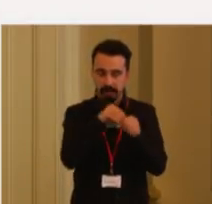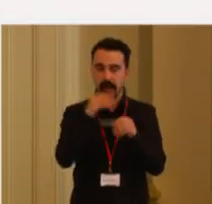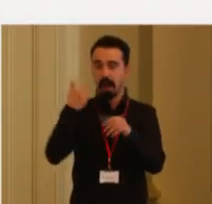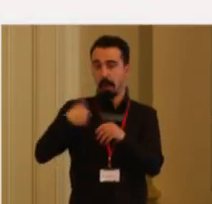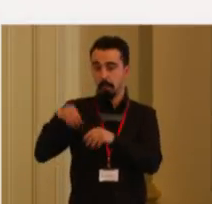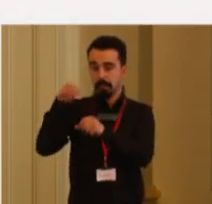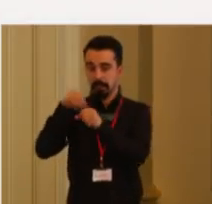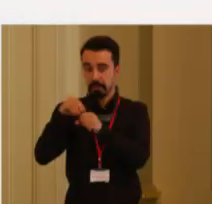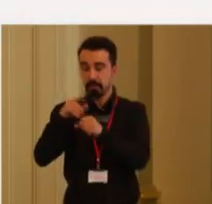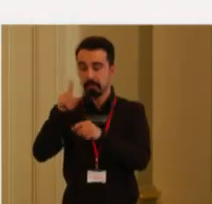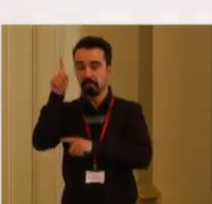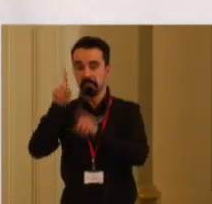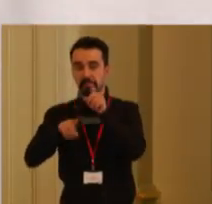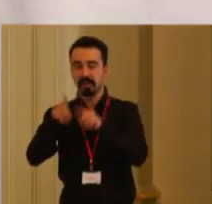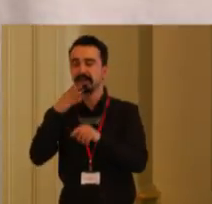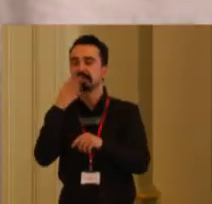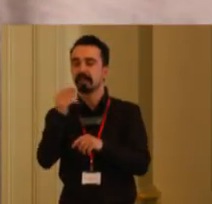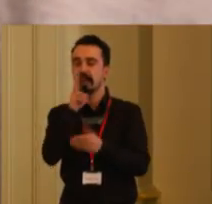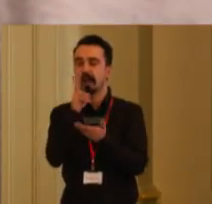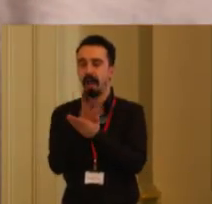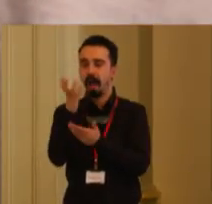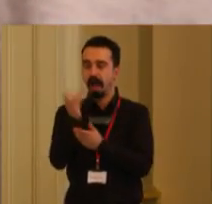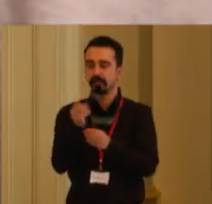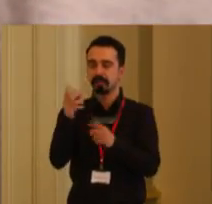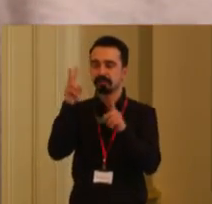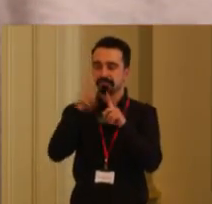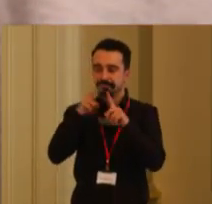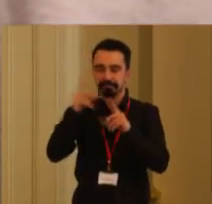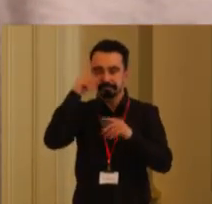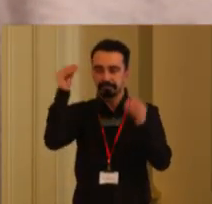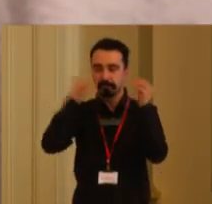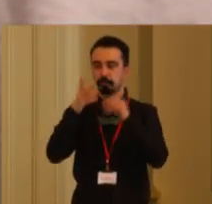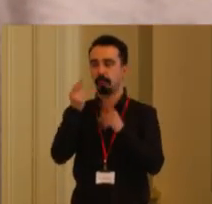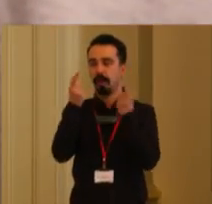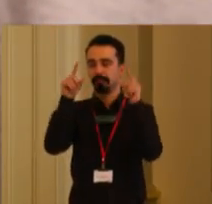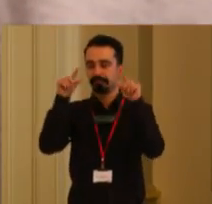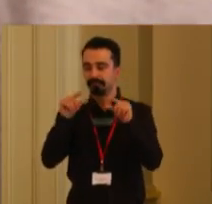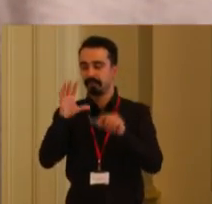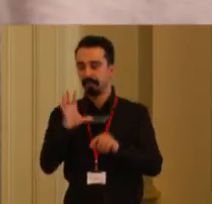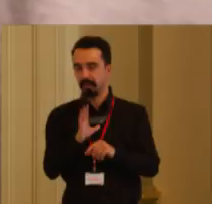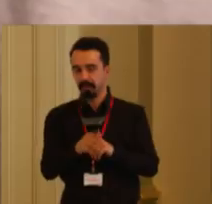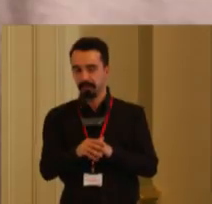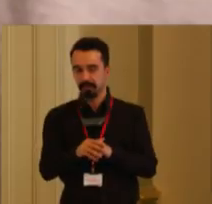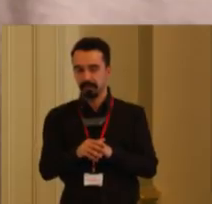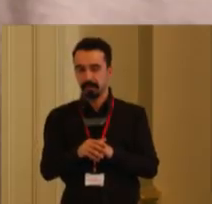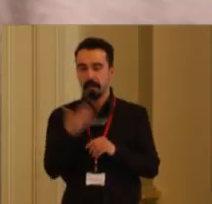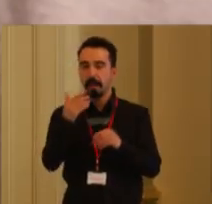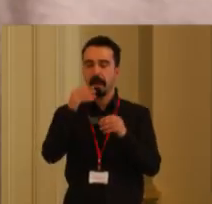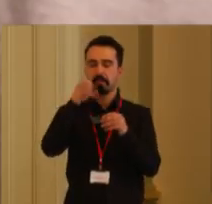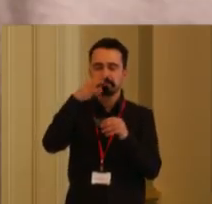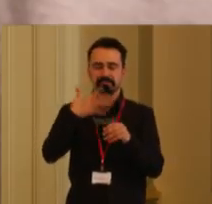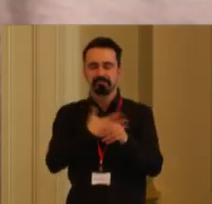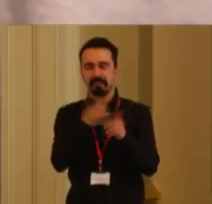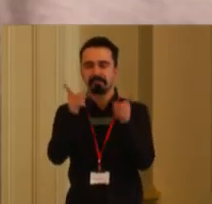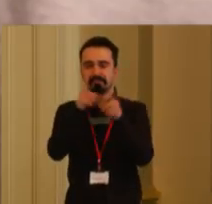civil society, in membership to political parties, and also